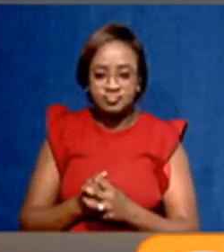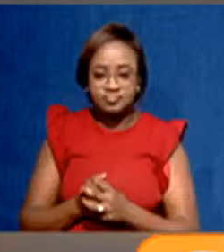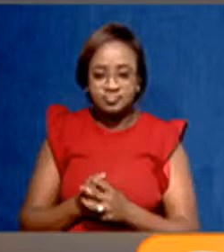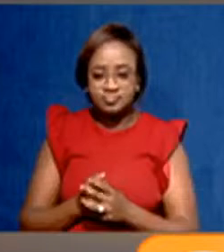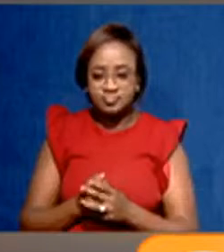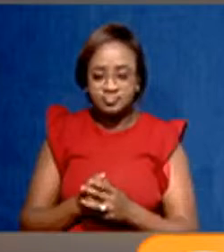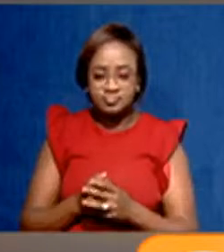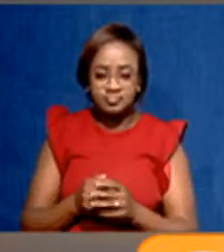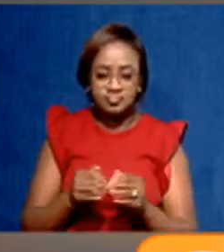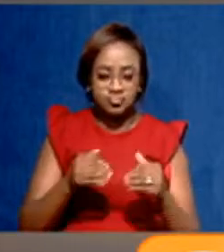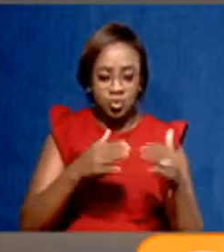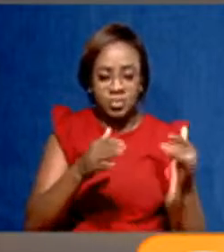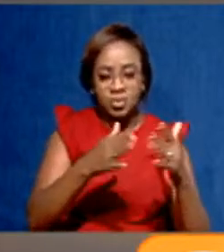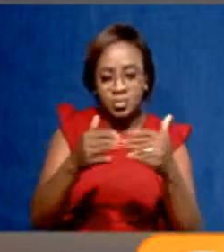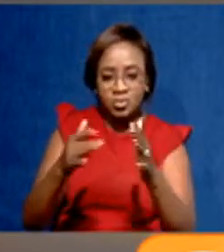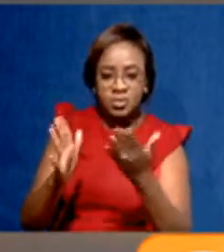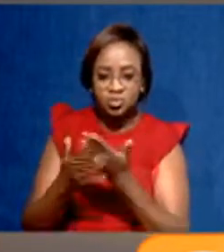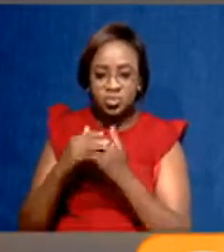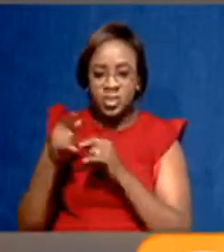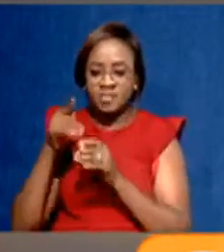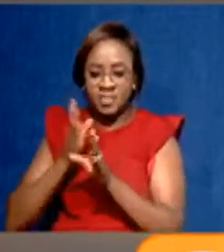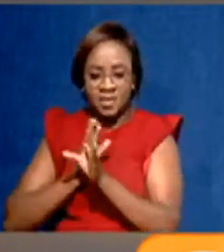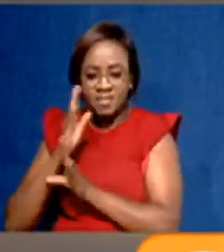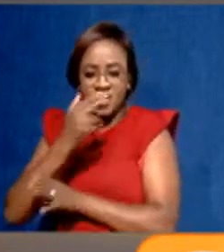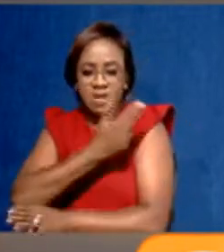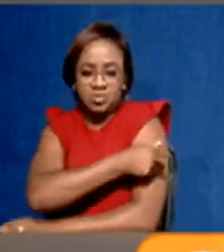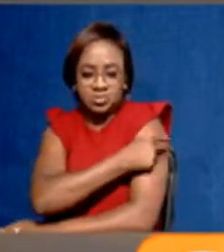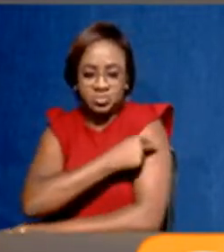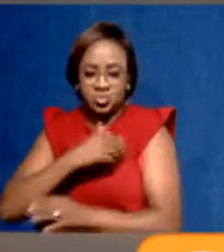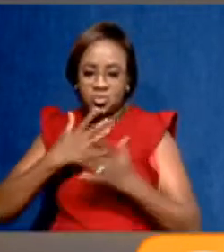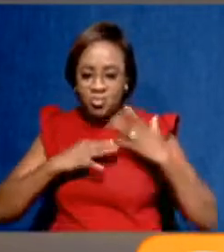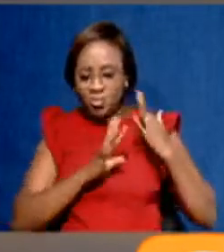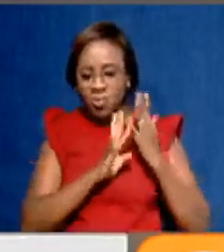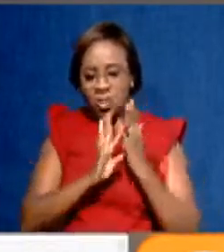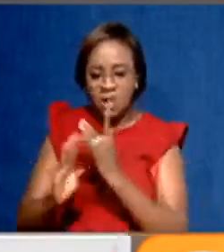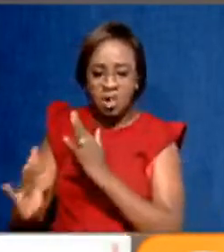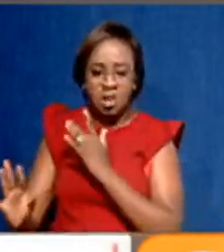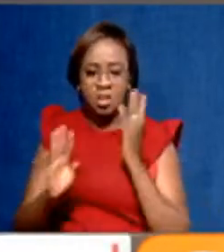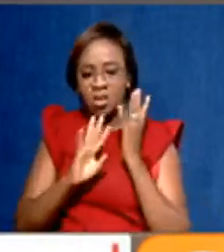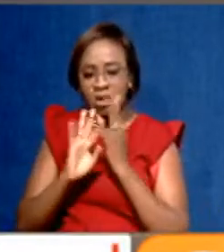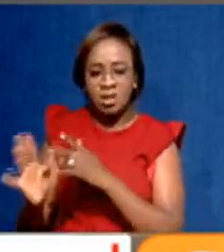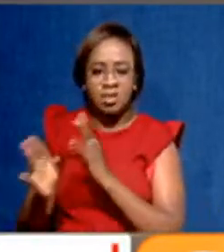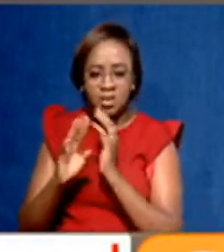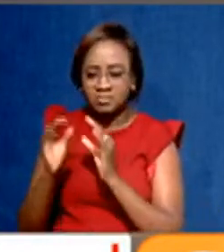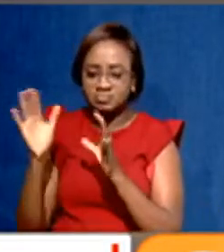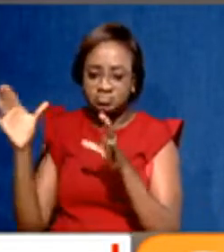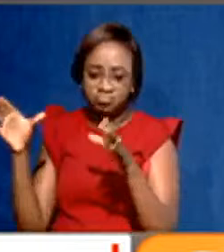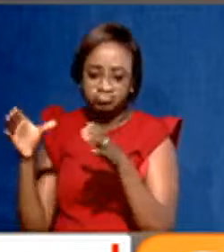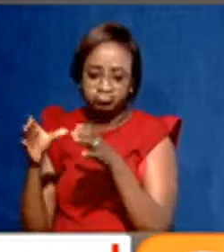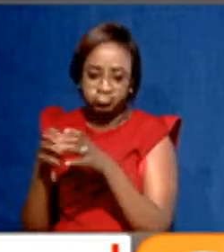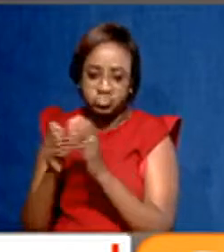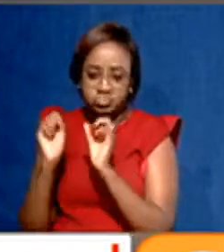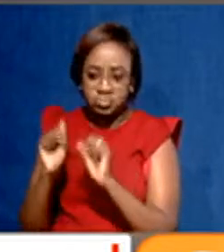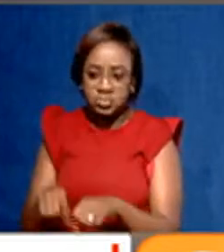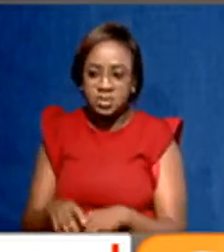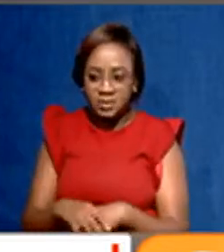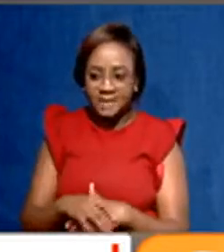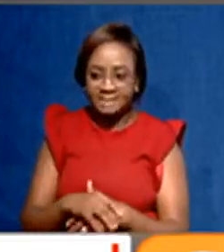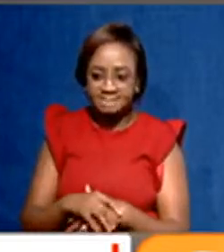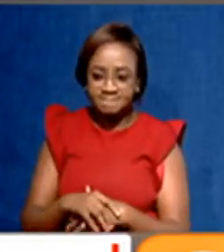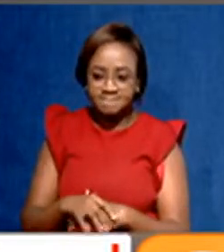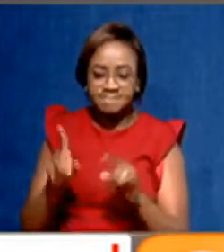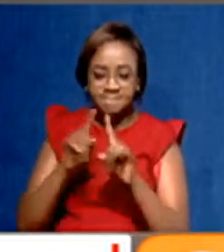our main hospitals in Murang'a, particularly Maragua and Murang'a referral hospitals. And